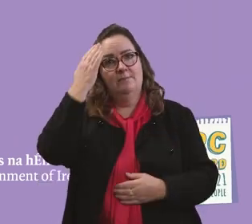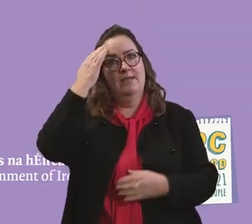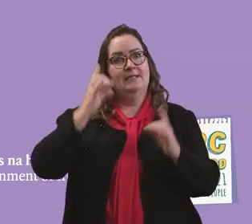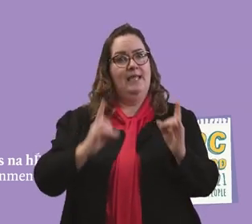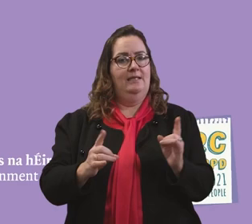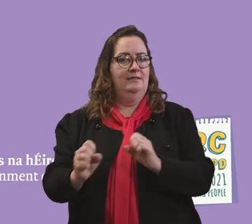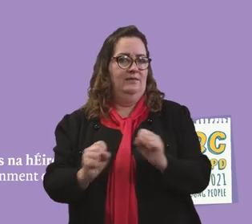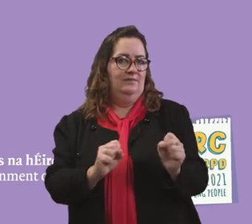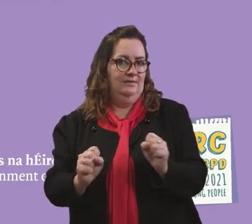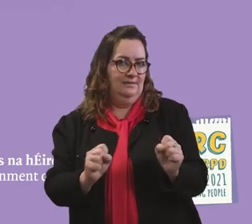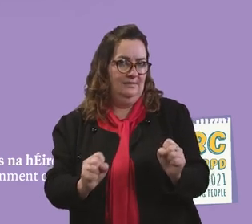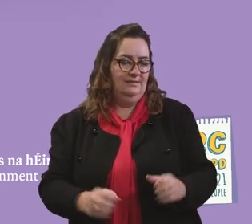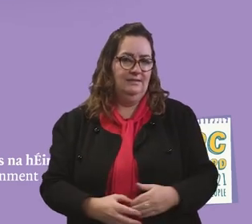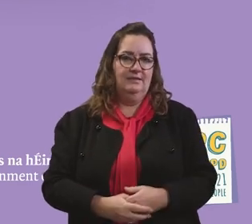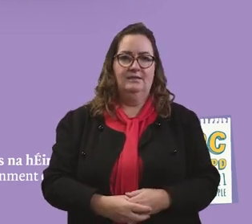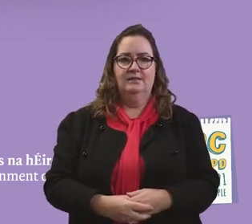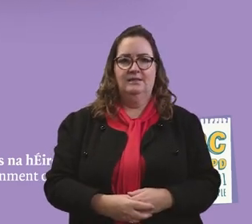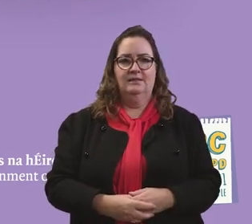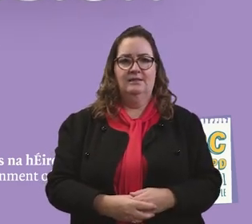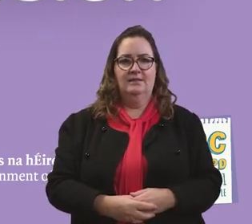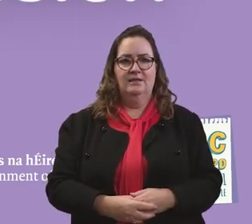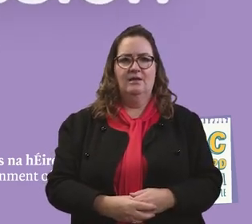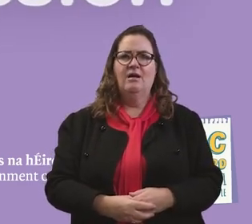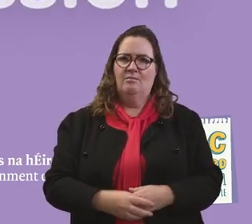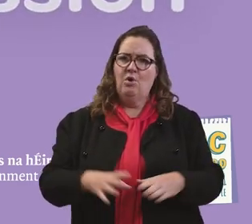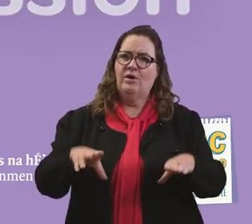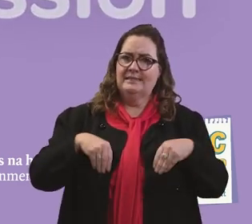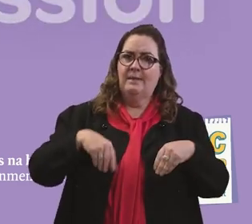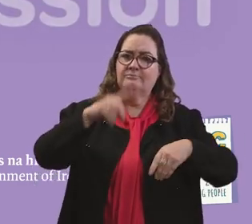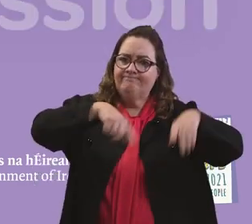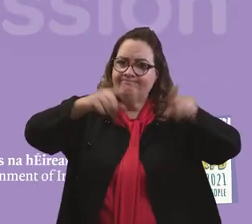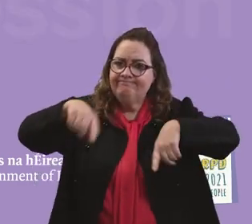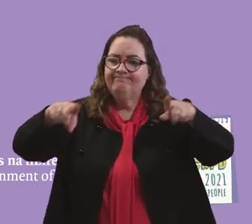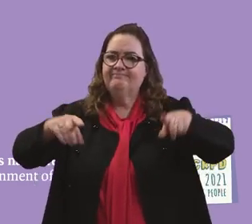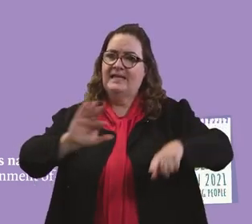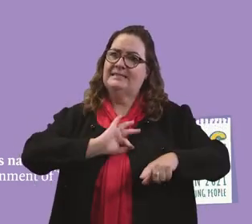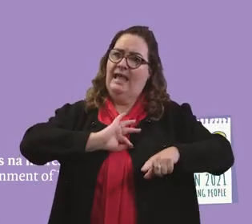services. More accepting of diversity and self-expression.